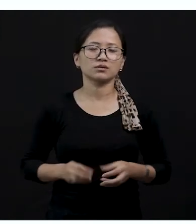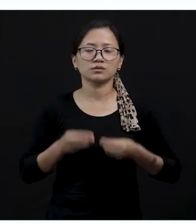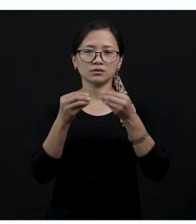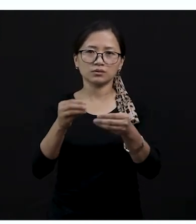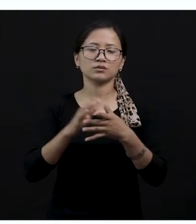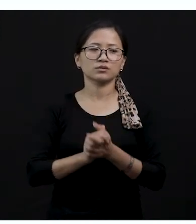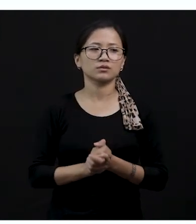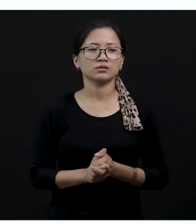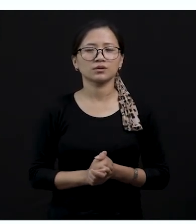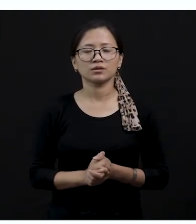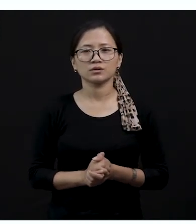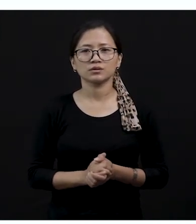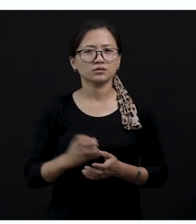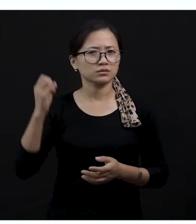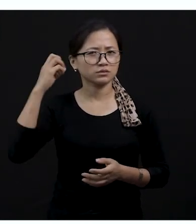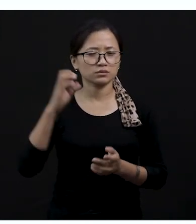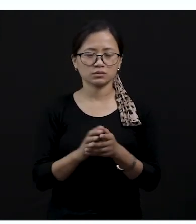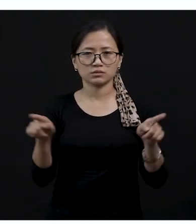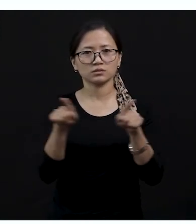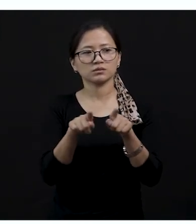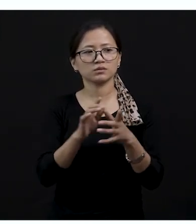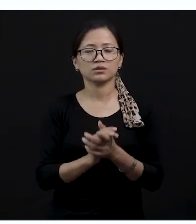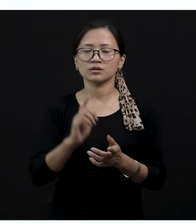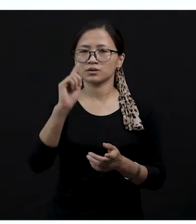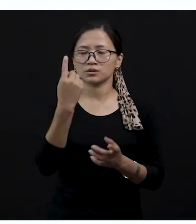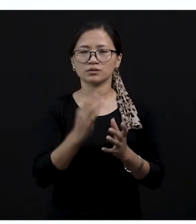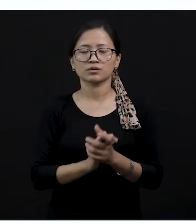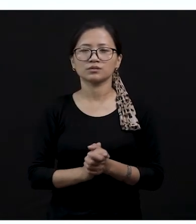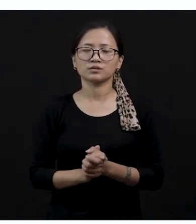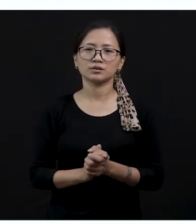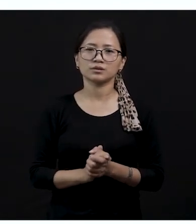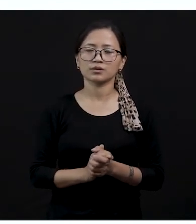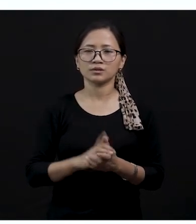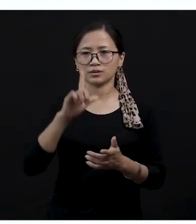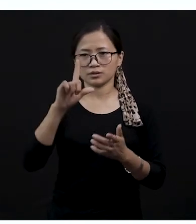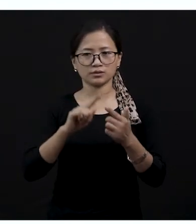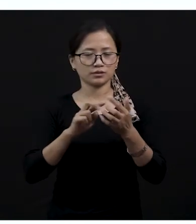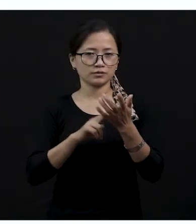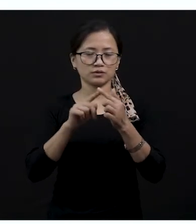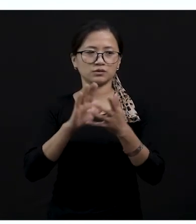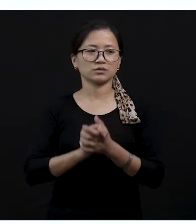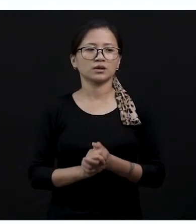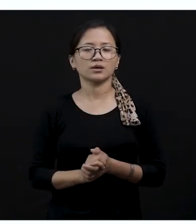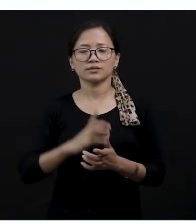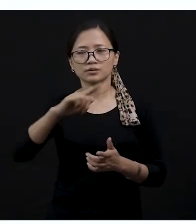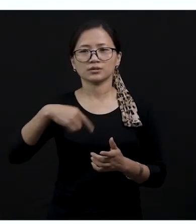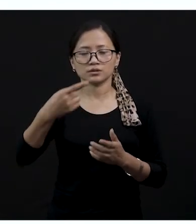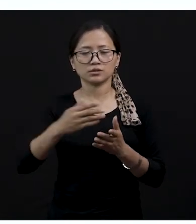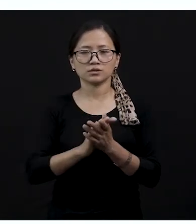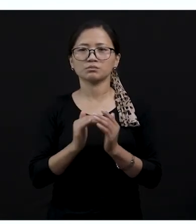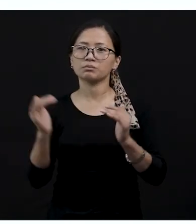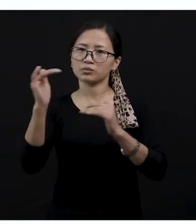them A since they all sound similar. Let's group this in A category, okay? Now next is beyond.